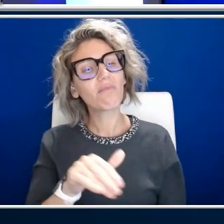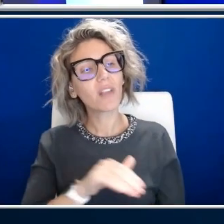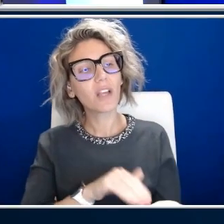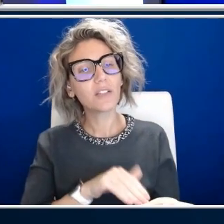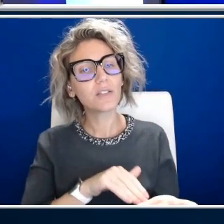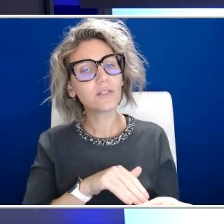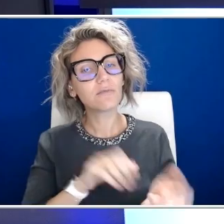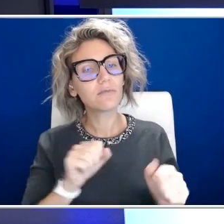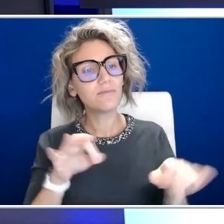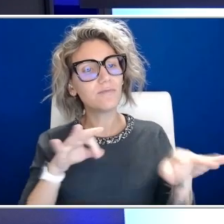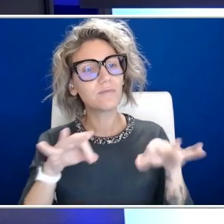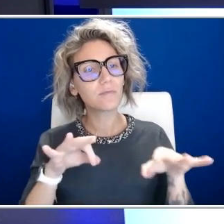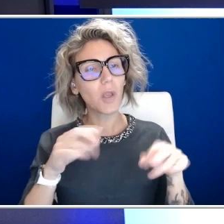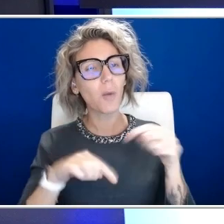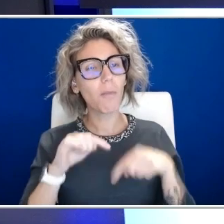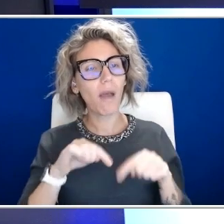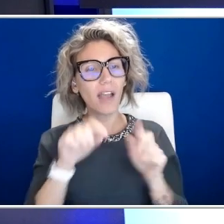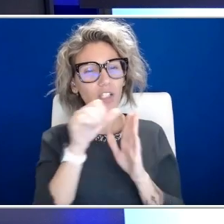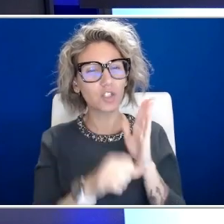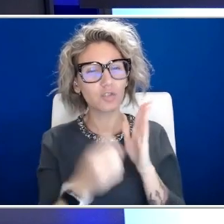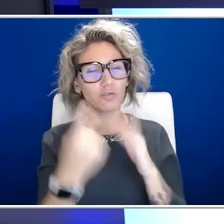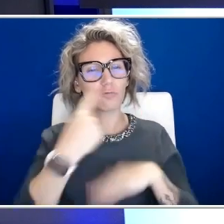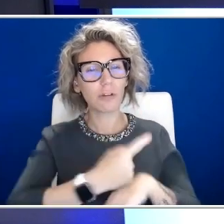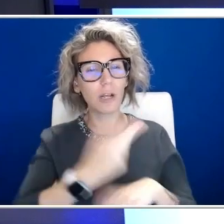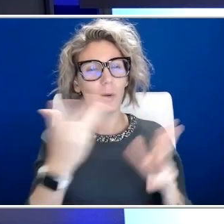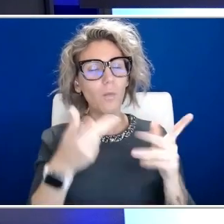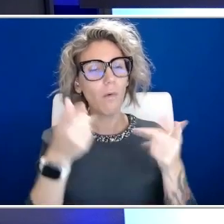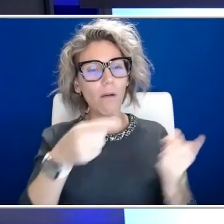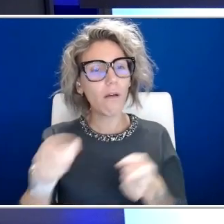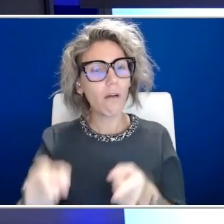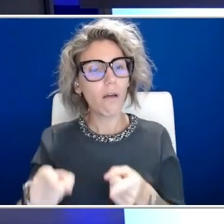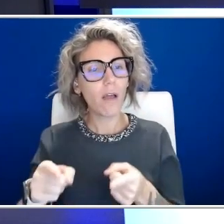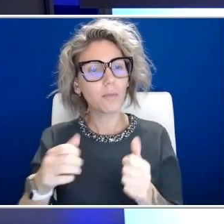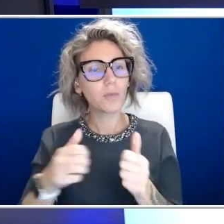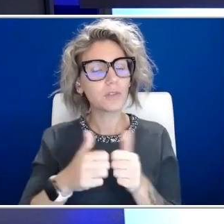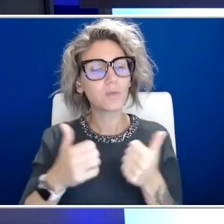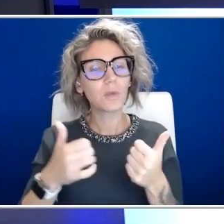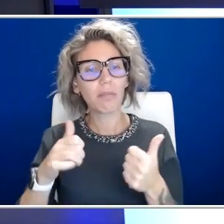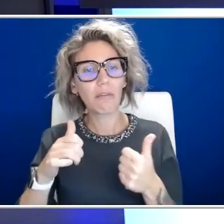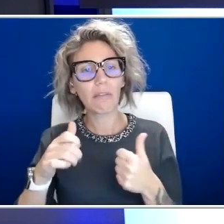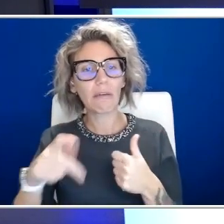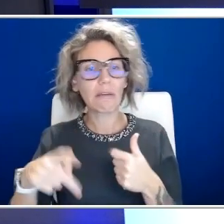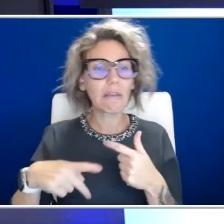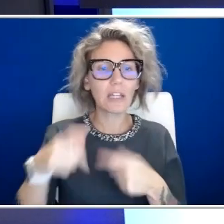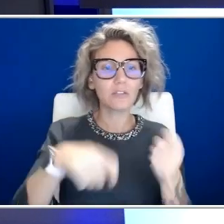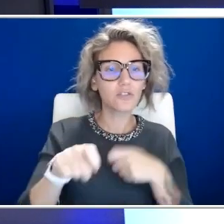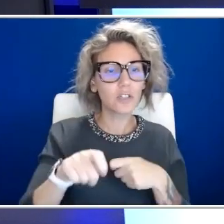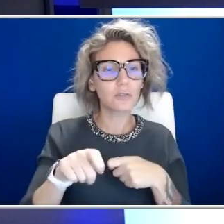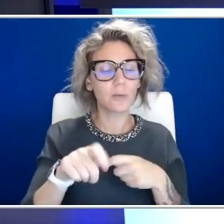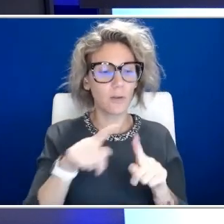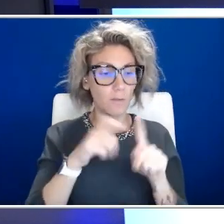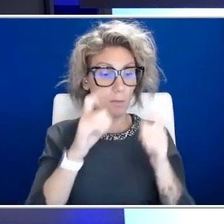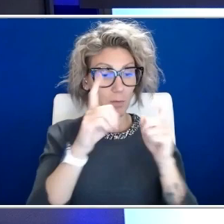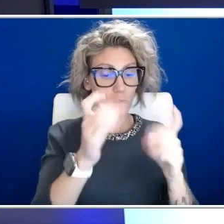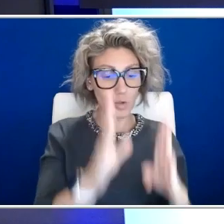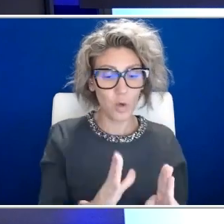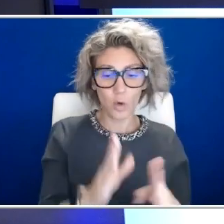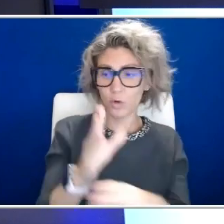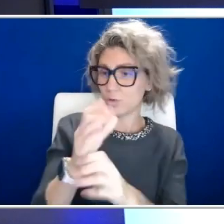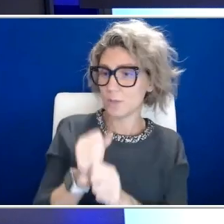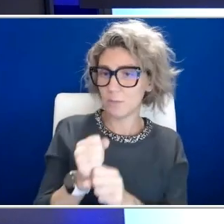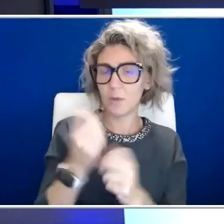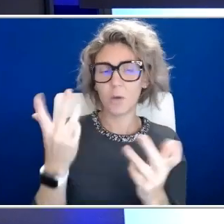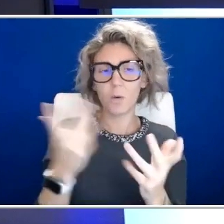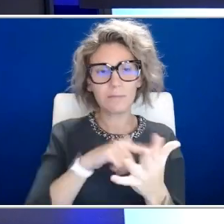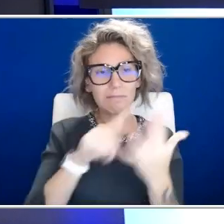surgery day. Kind of explain the logistics of a kidney transplantation, from the donor to the recipient. How does it all together? What's the